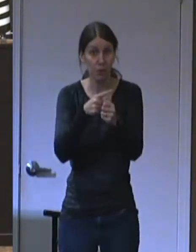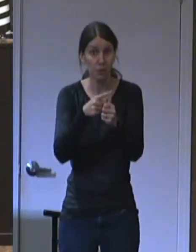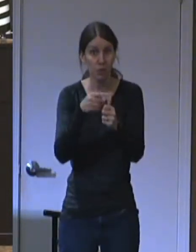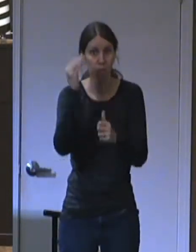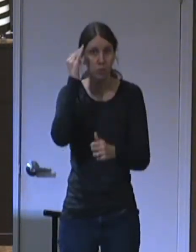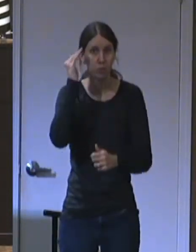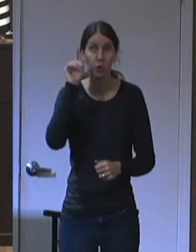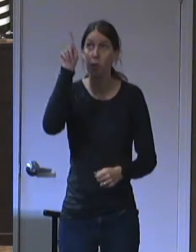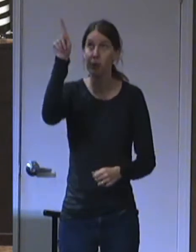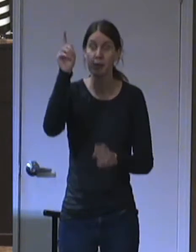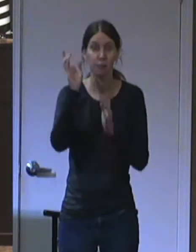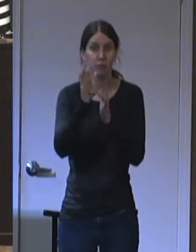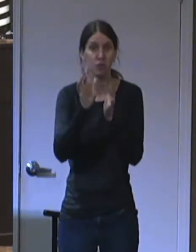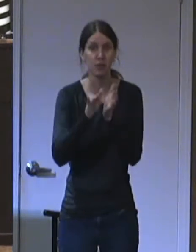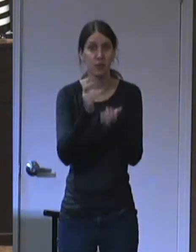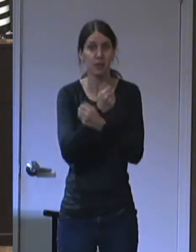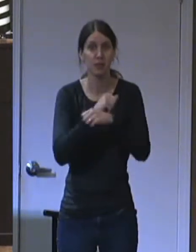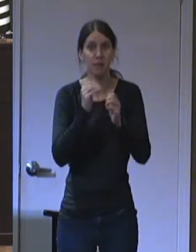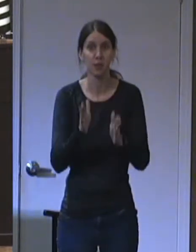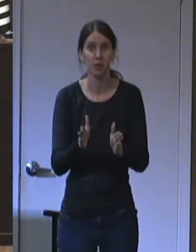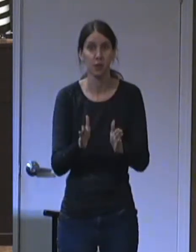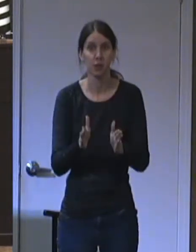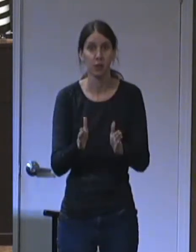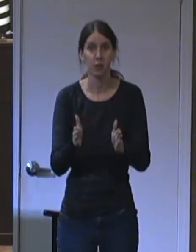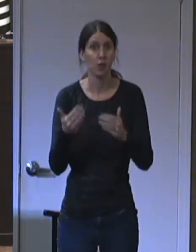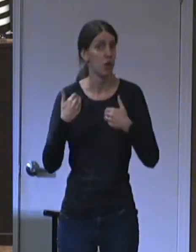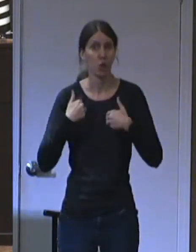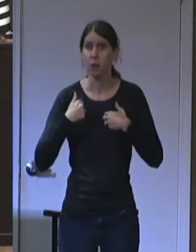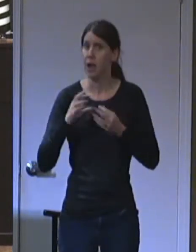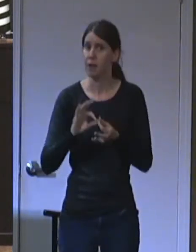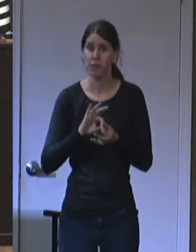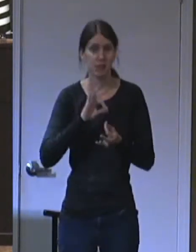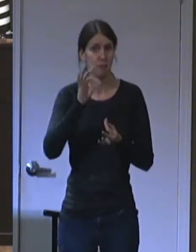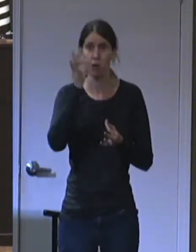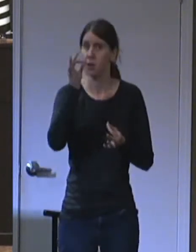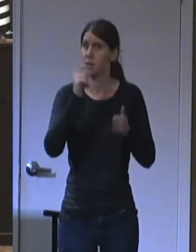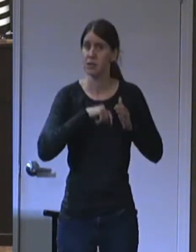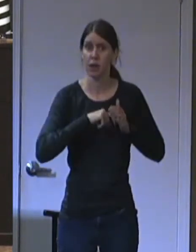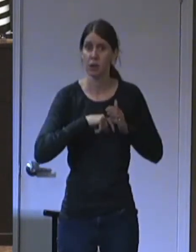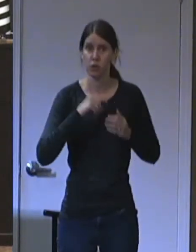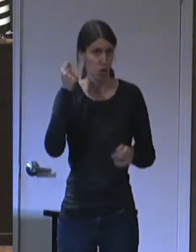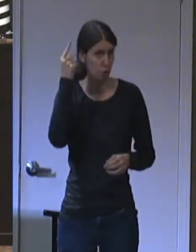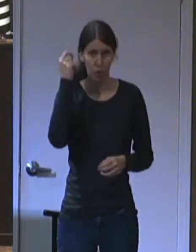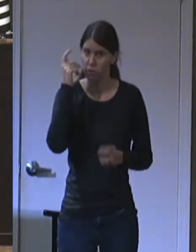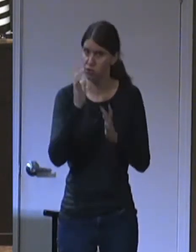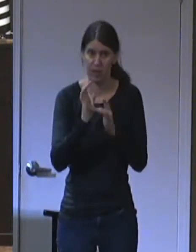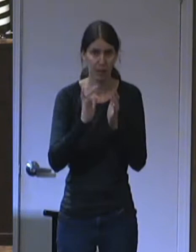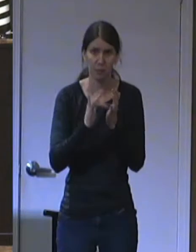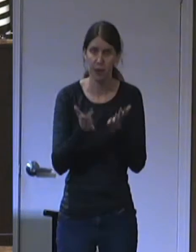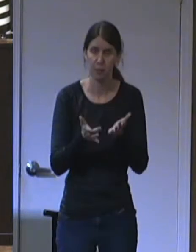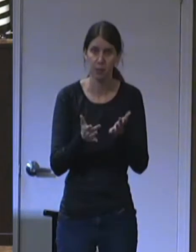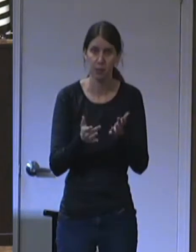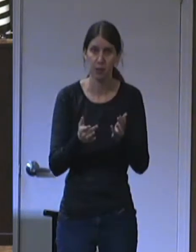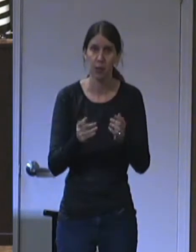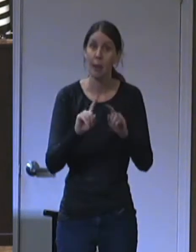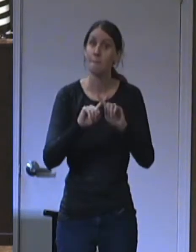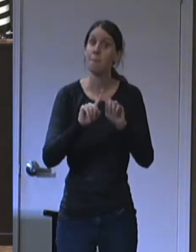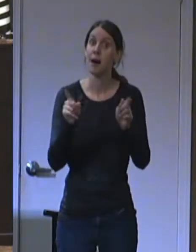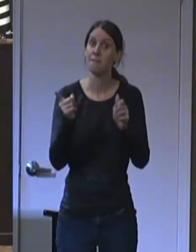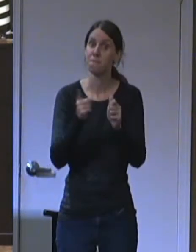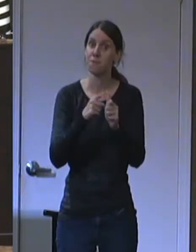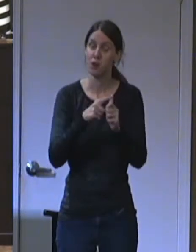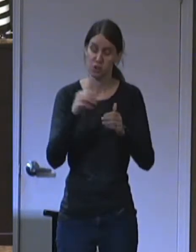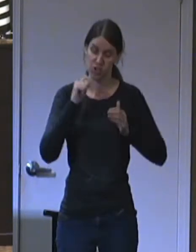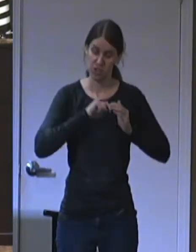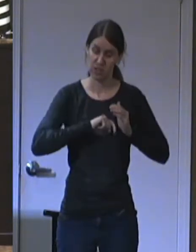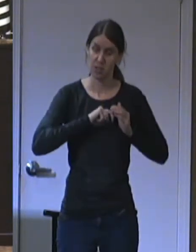Savior. You don't have His Holy Spirit. You don't understand the Word like you should unless you have His Holy Spirit within you, and you